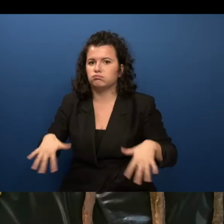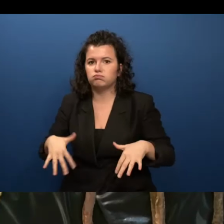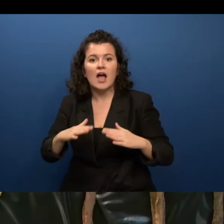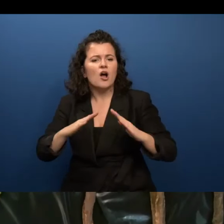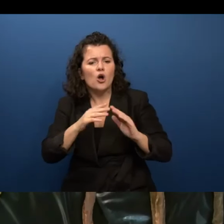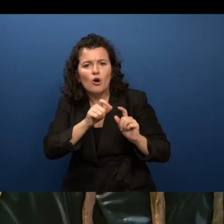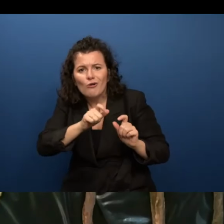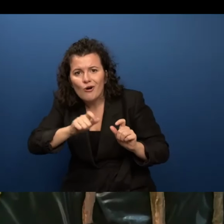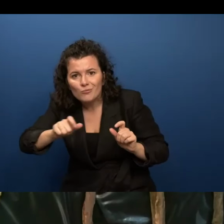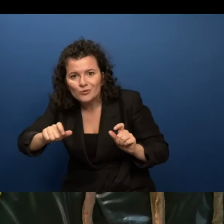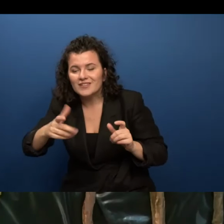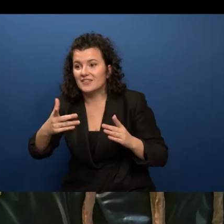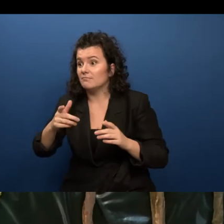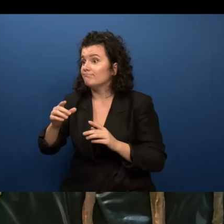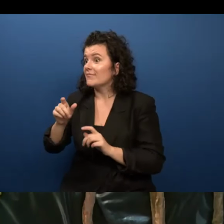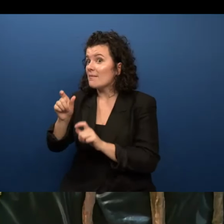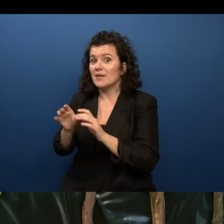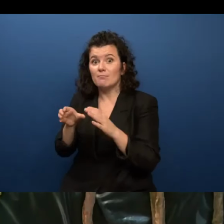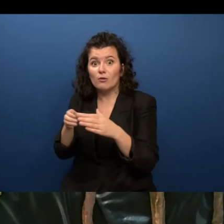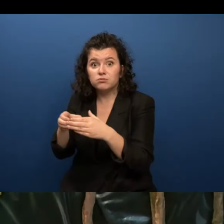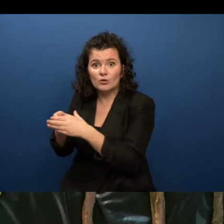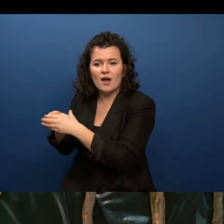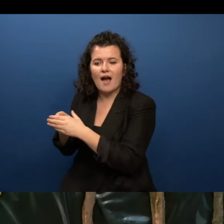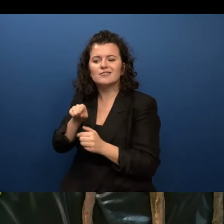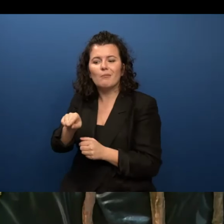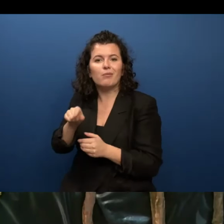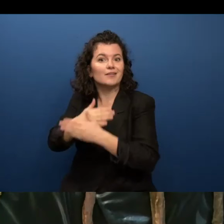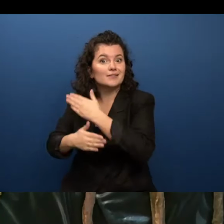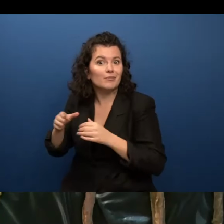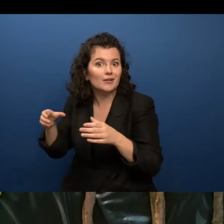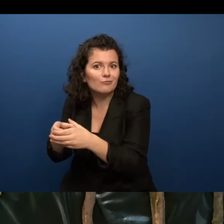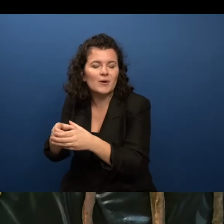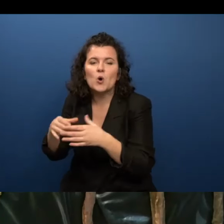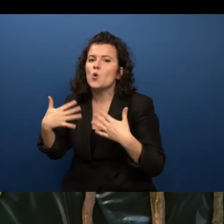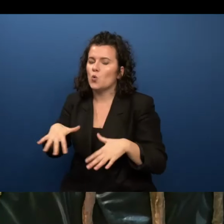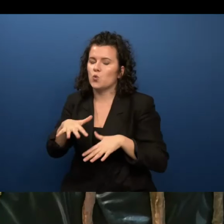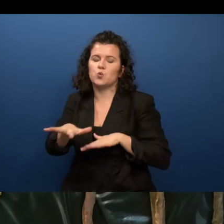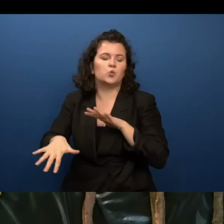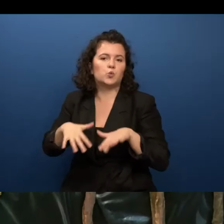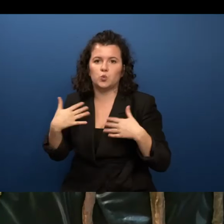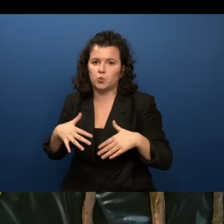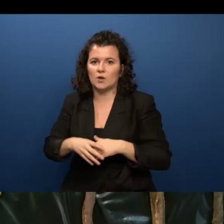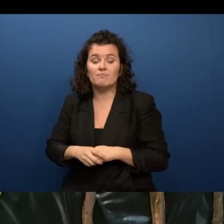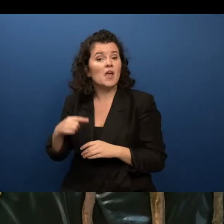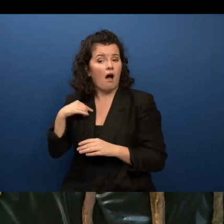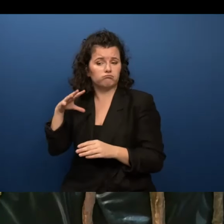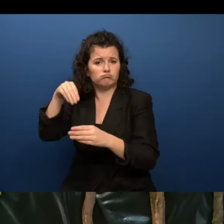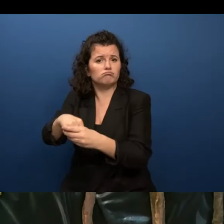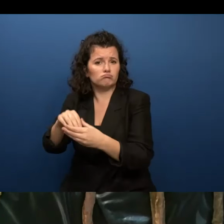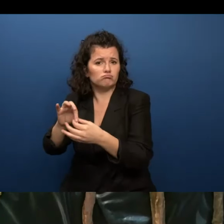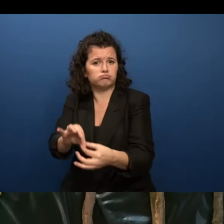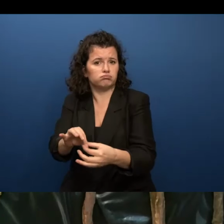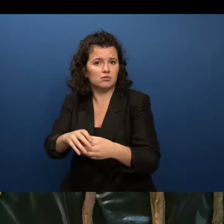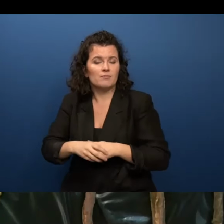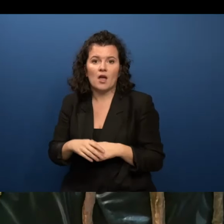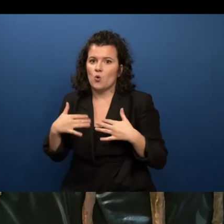for special people, that is people with disability. Myself, being one of the community members, play a critical